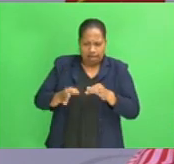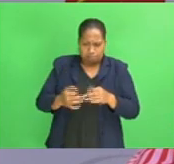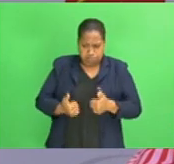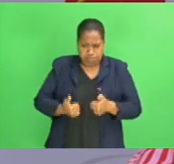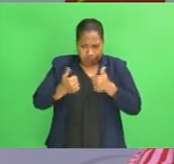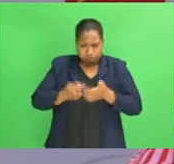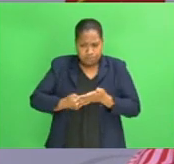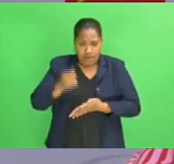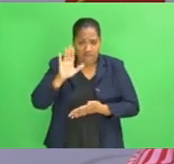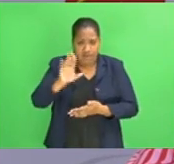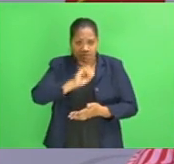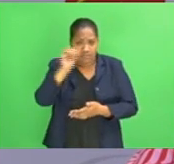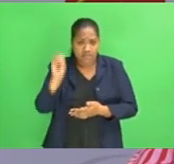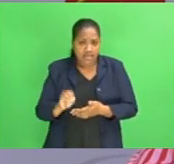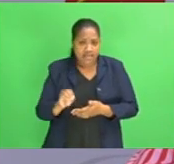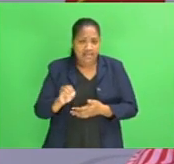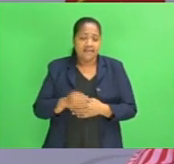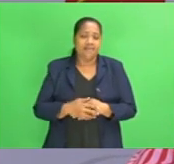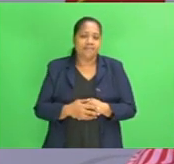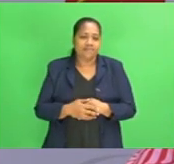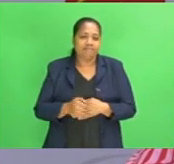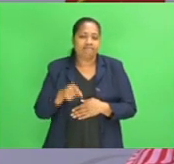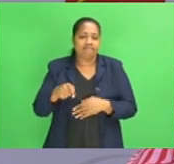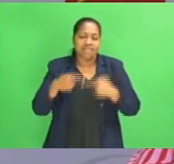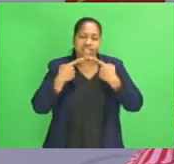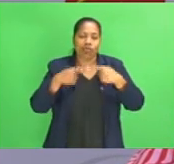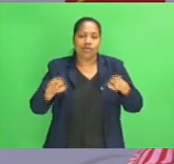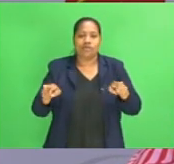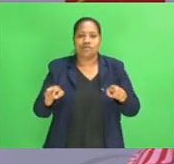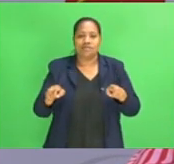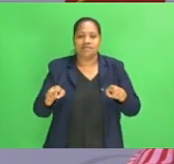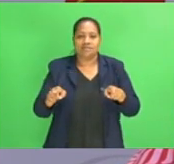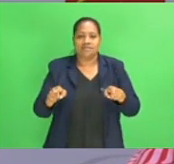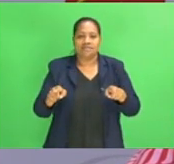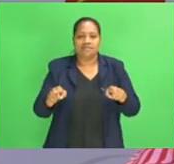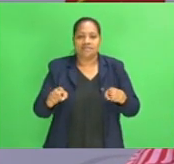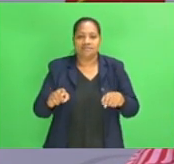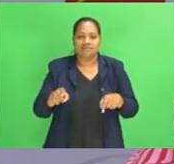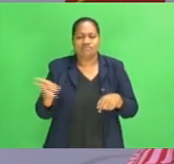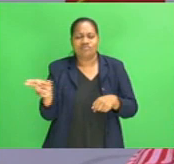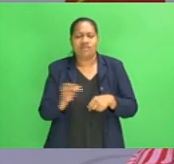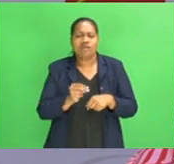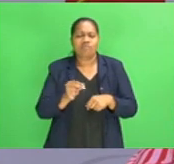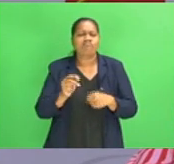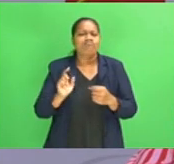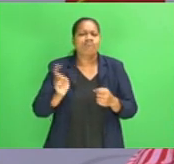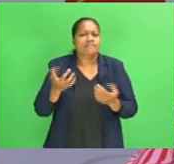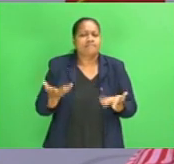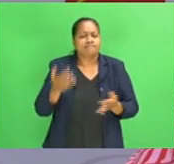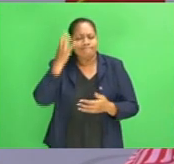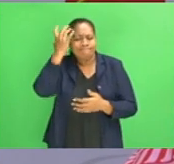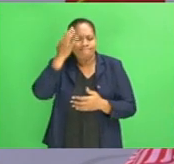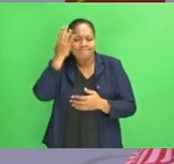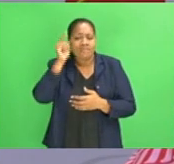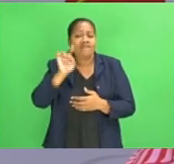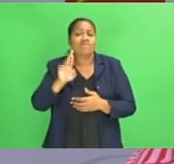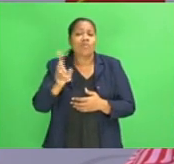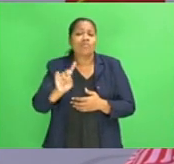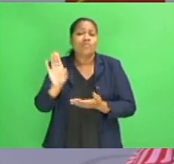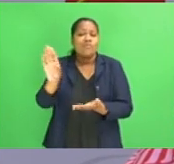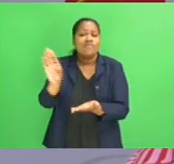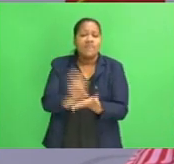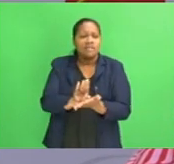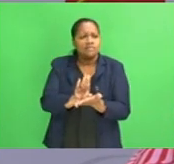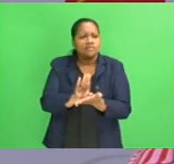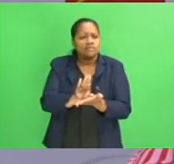These declarations has been done in consideration for the fund's